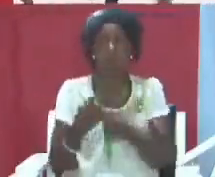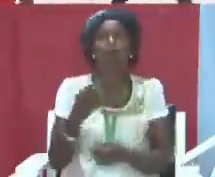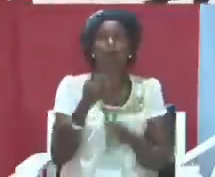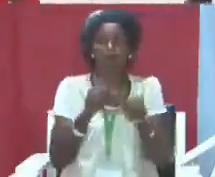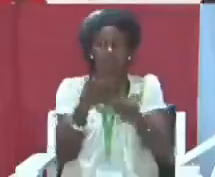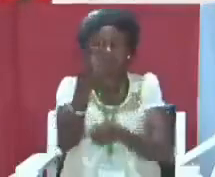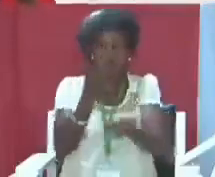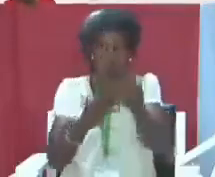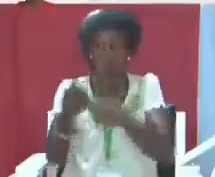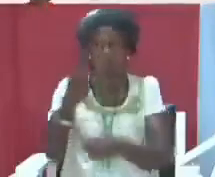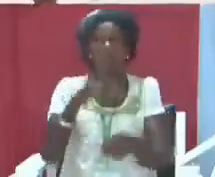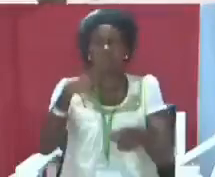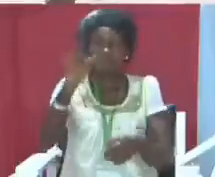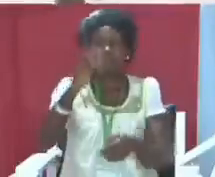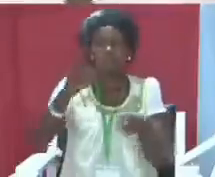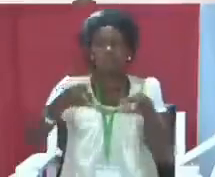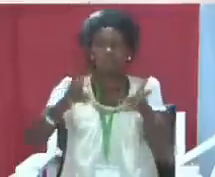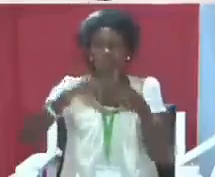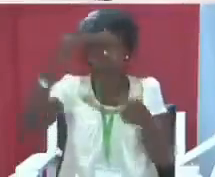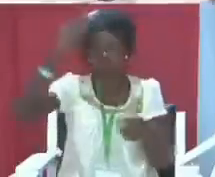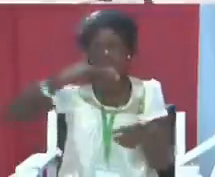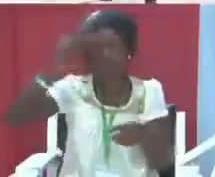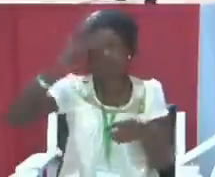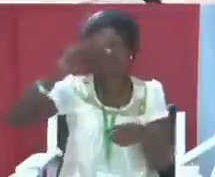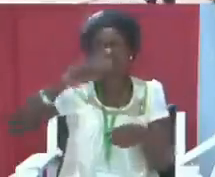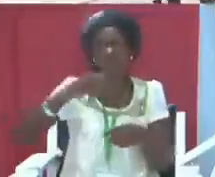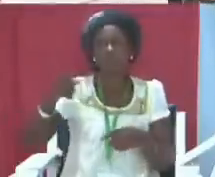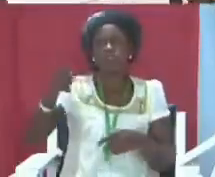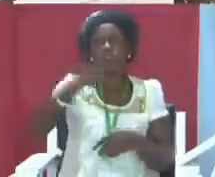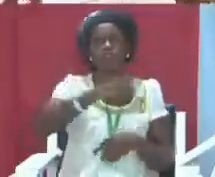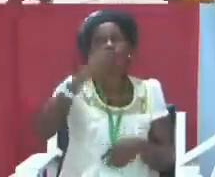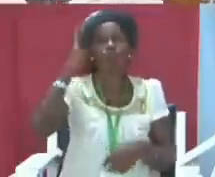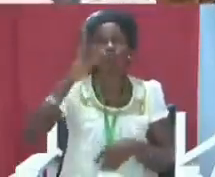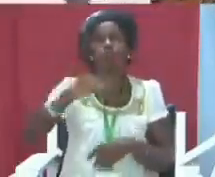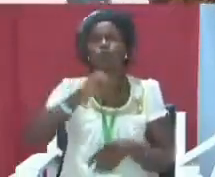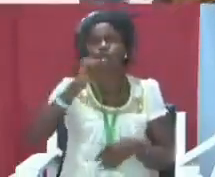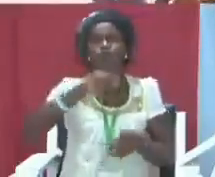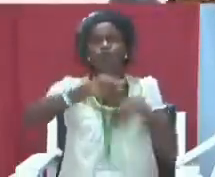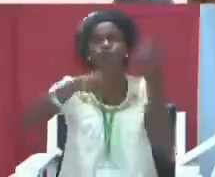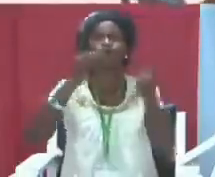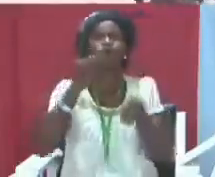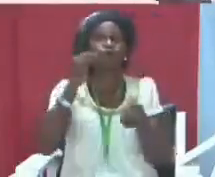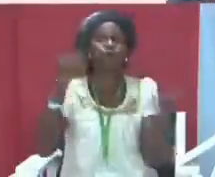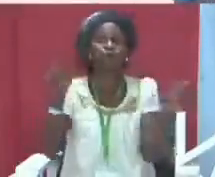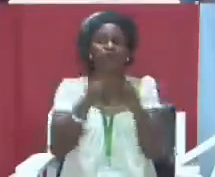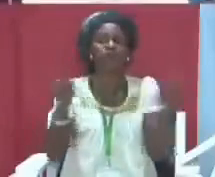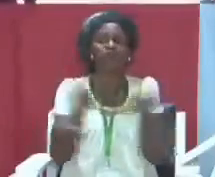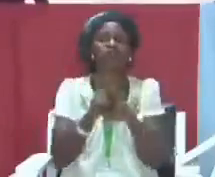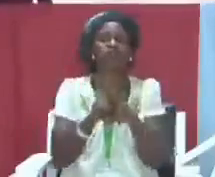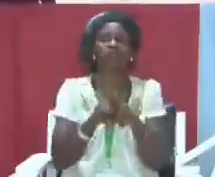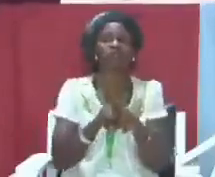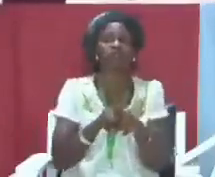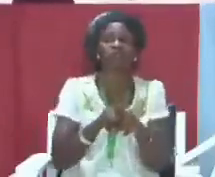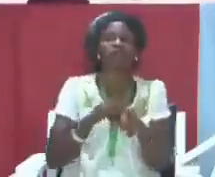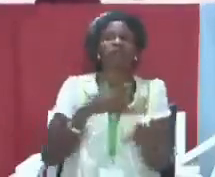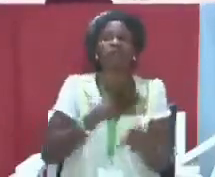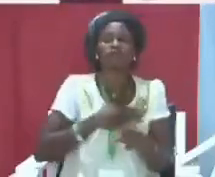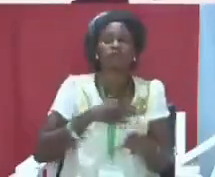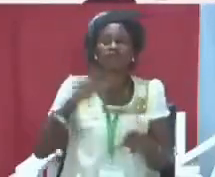Keep coming. Find your way to the front. You will not go home the same.